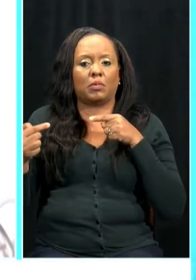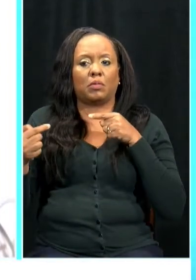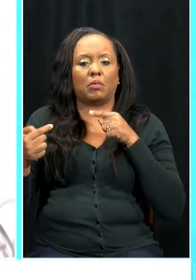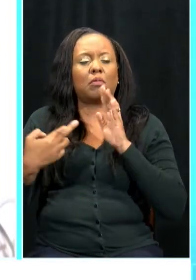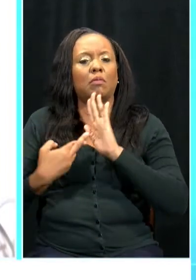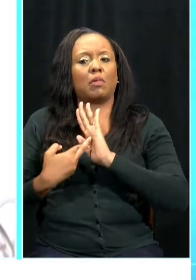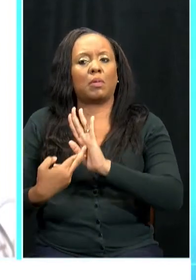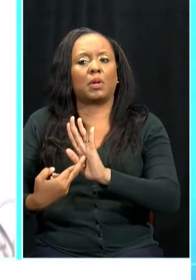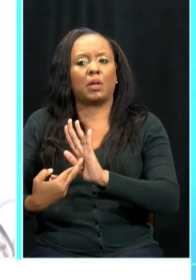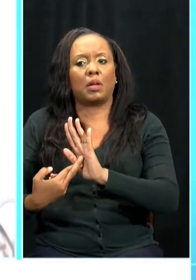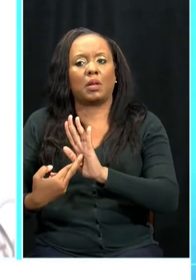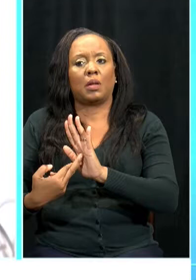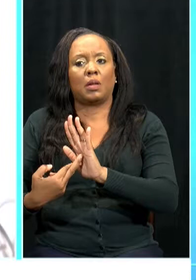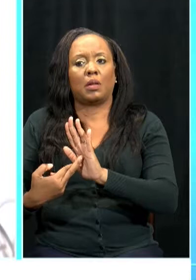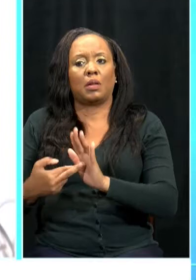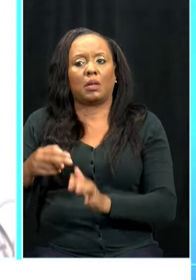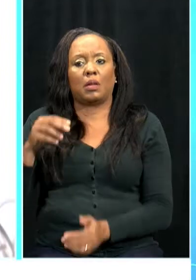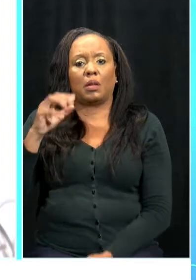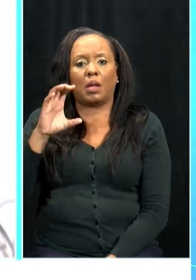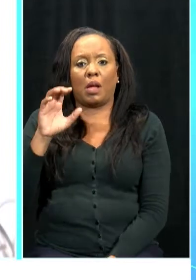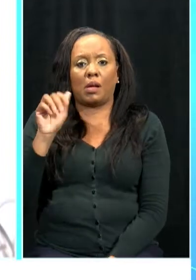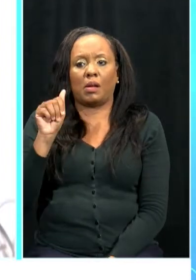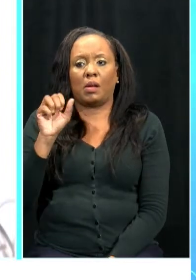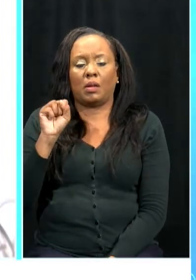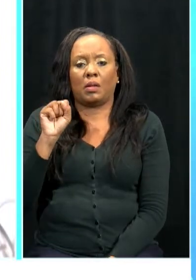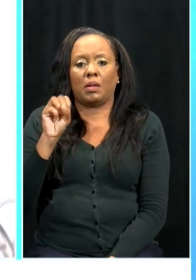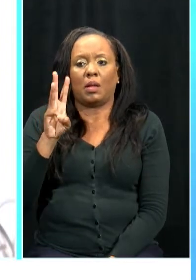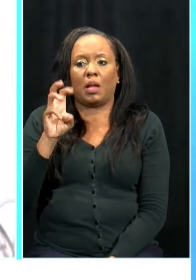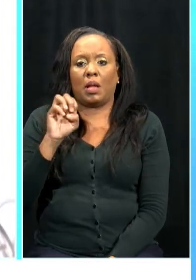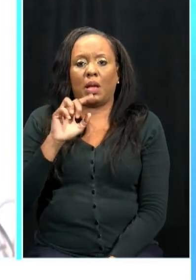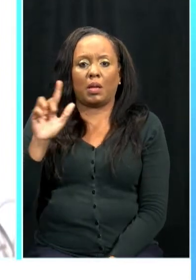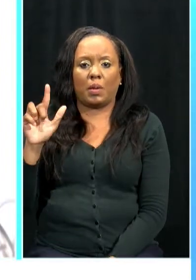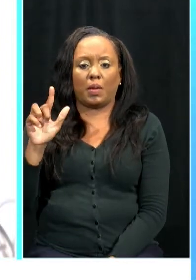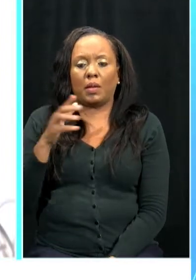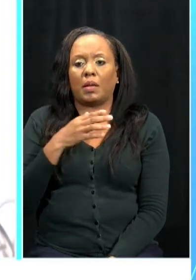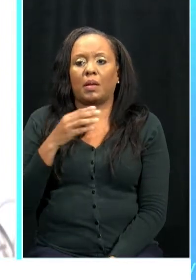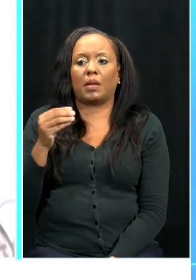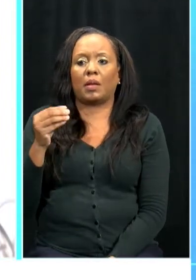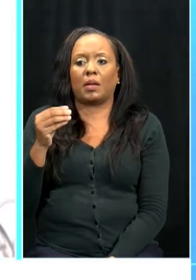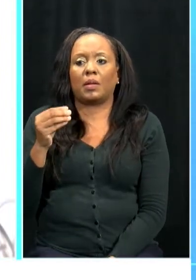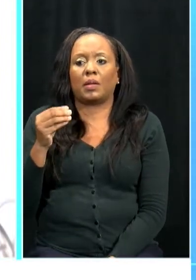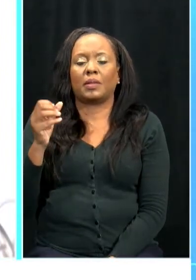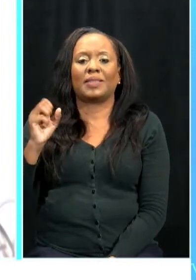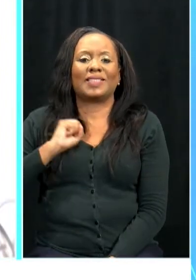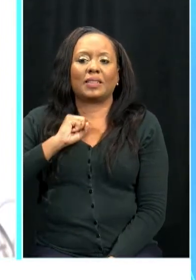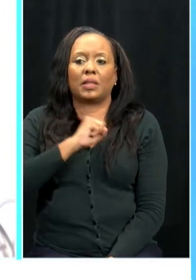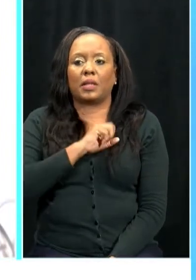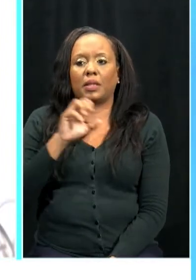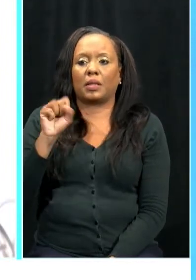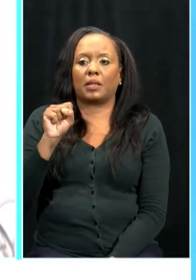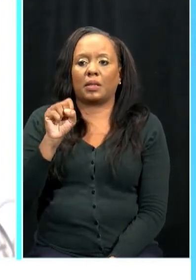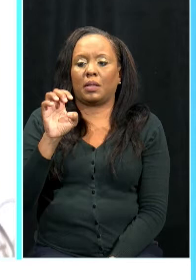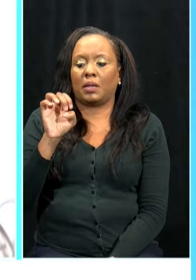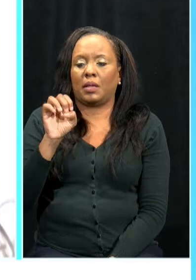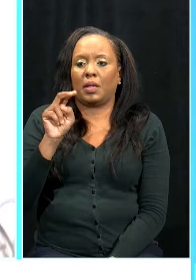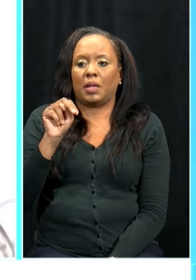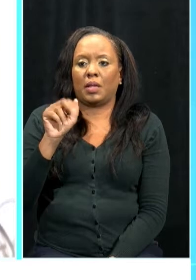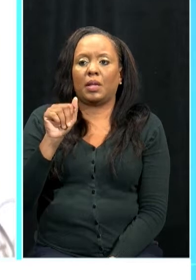in Caswell and leader of the And opposition members of the was Senate as added. well.